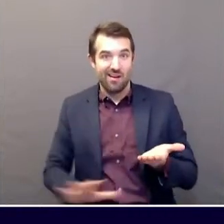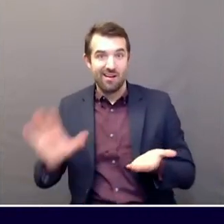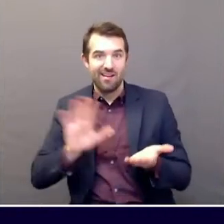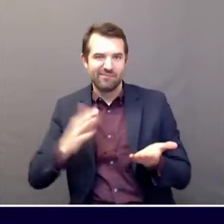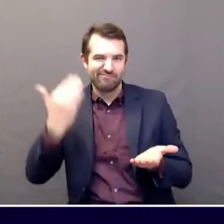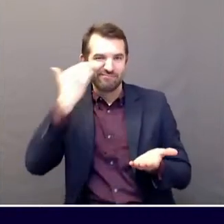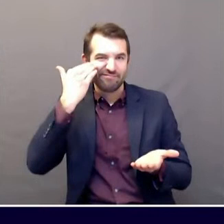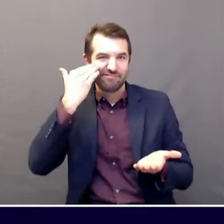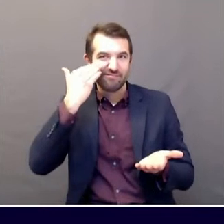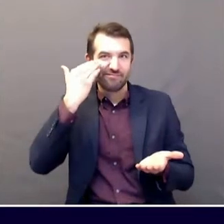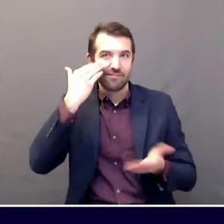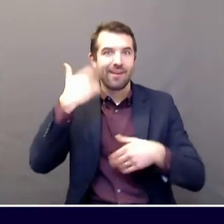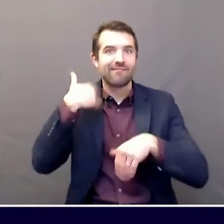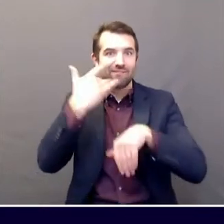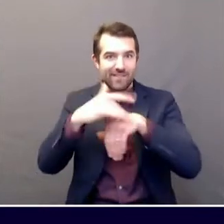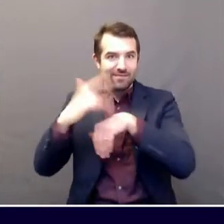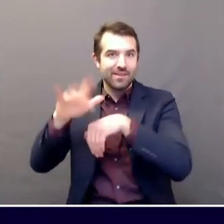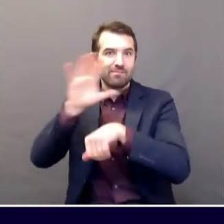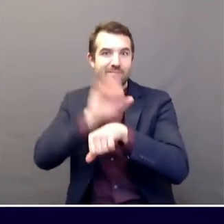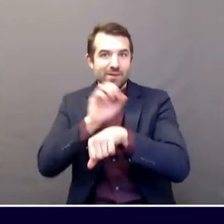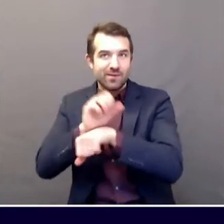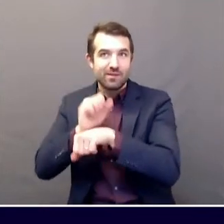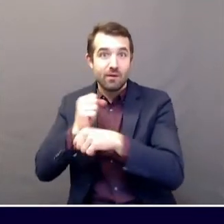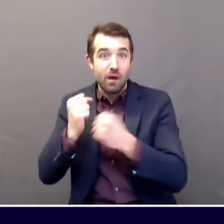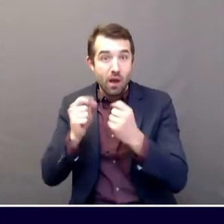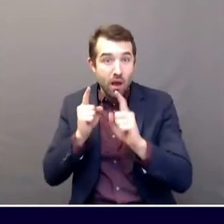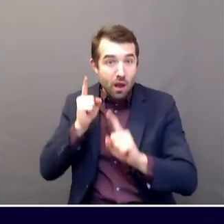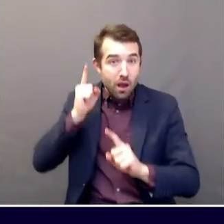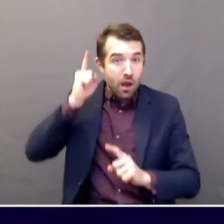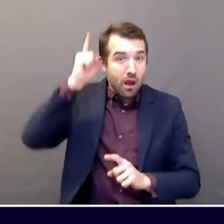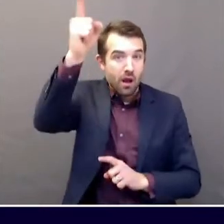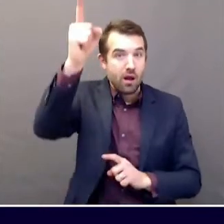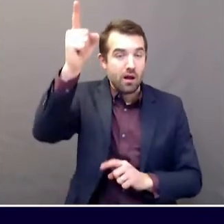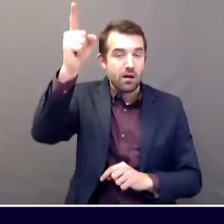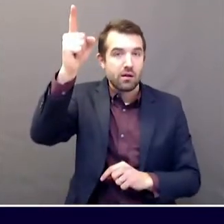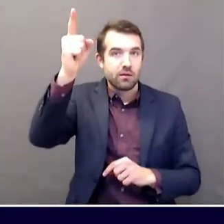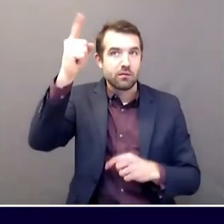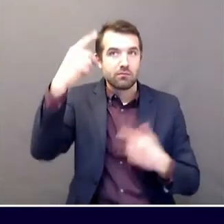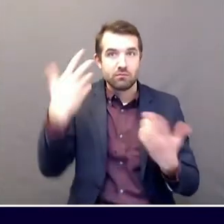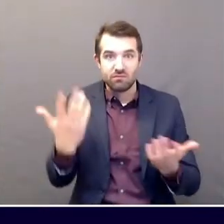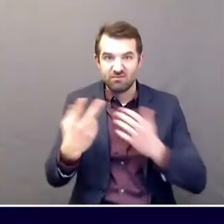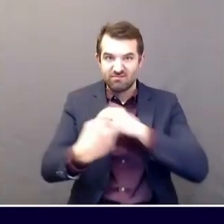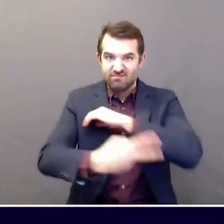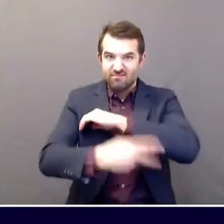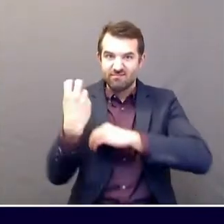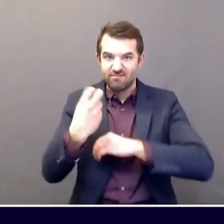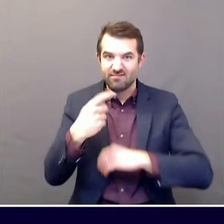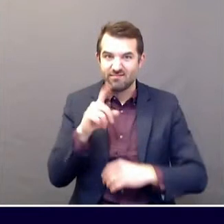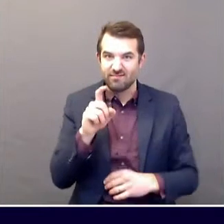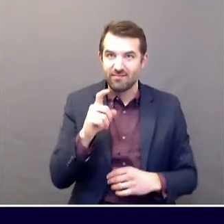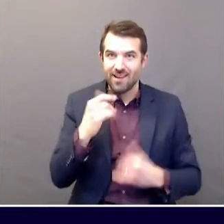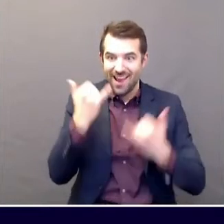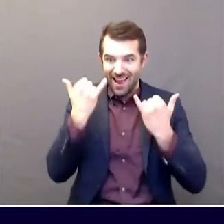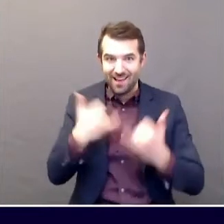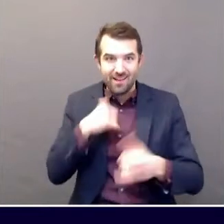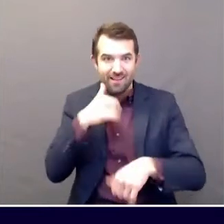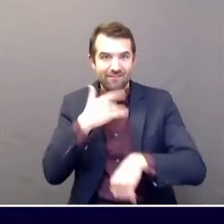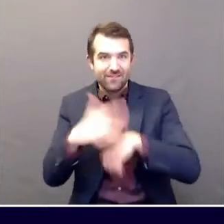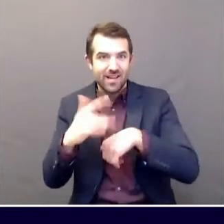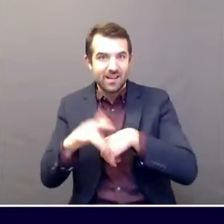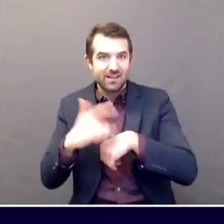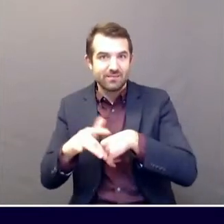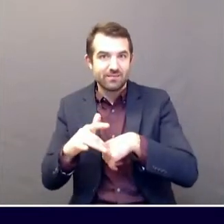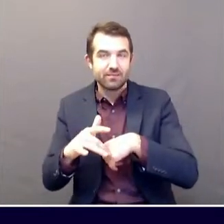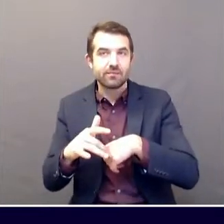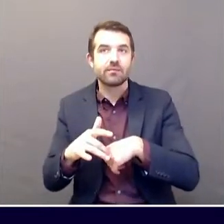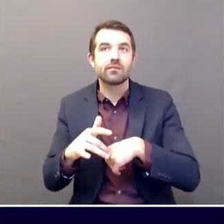know last time we chatted, you reminded people that they need to get their second dose in the same location as their first. That doesn't seem to be deterring people